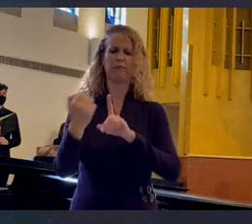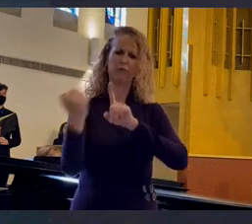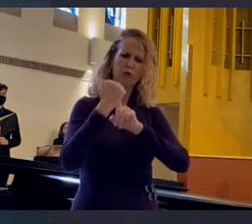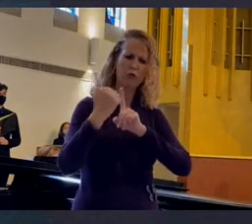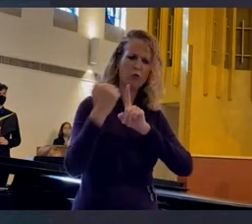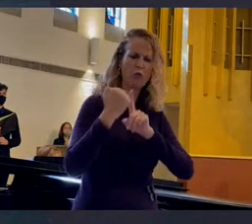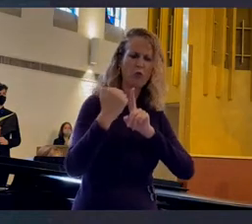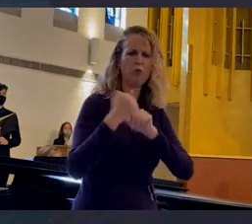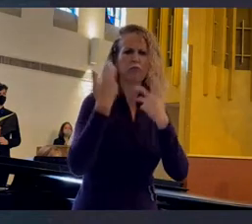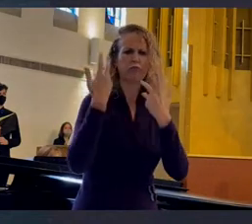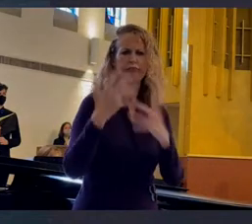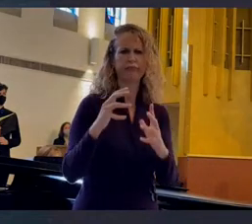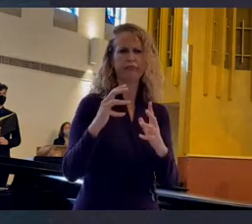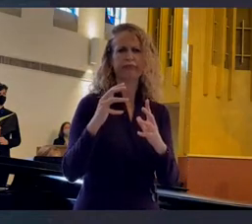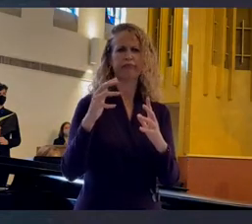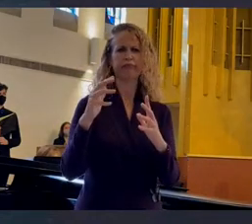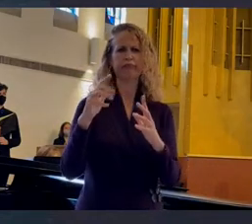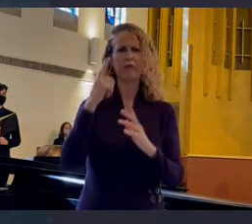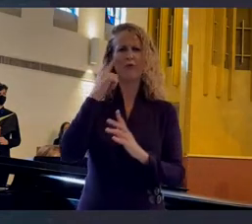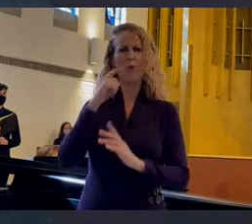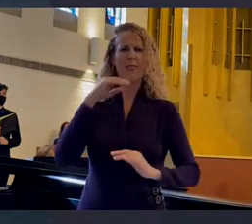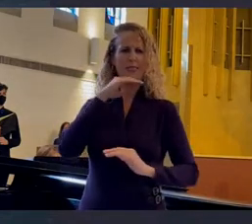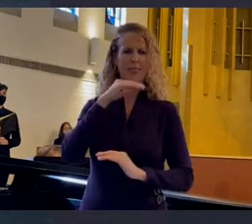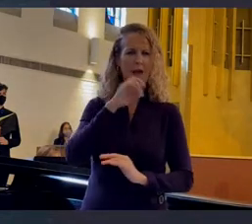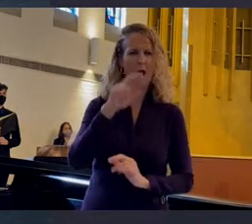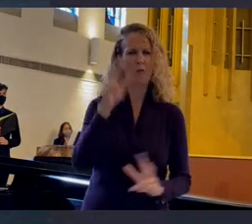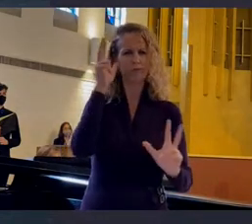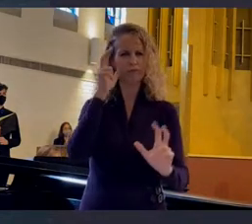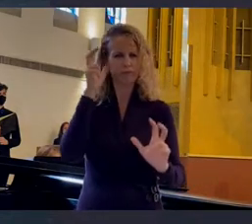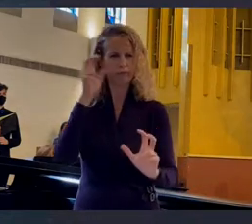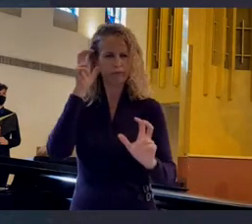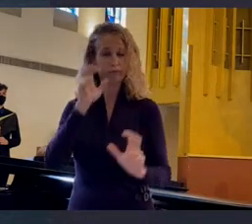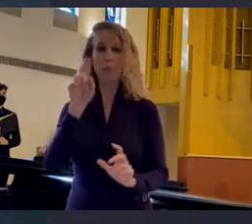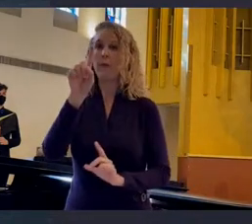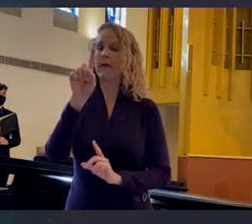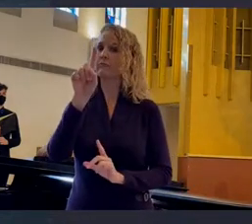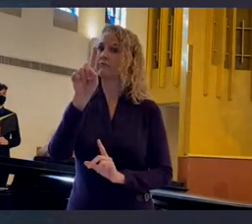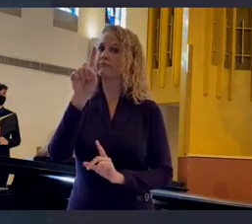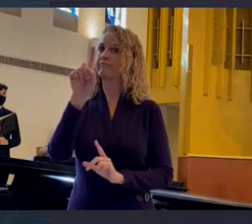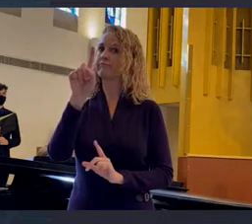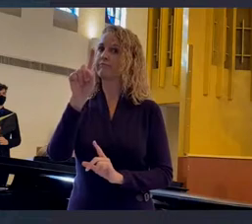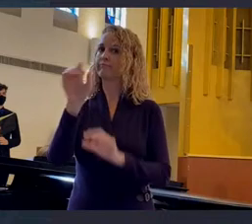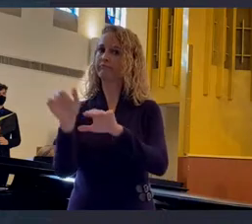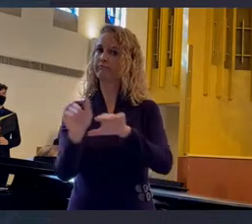their cunning in the interest of deceitful scheming. Rather,